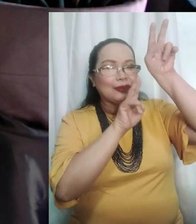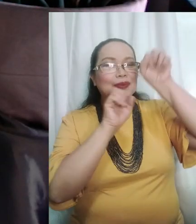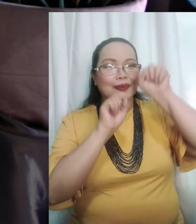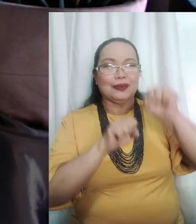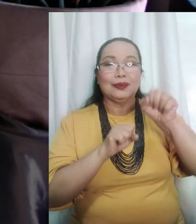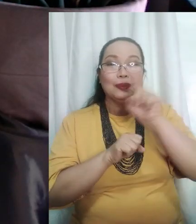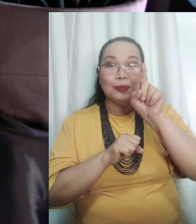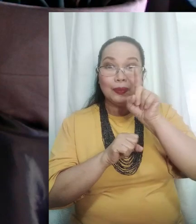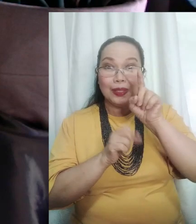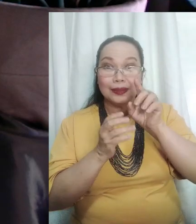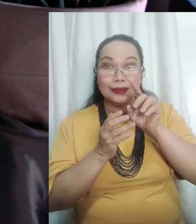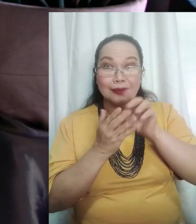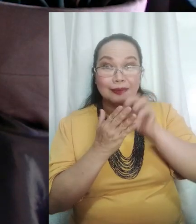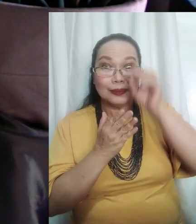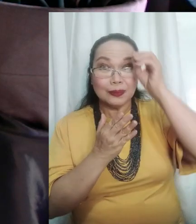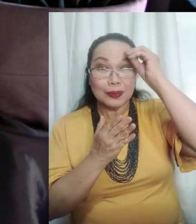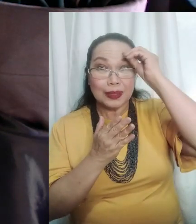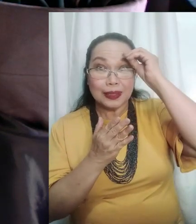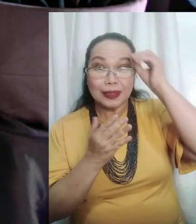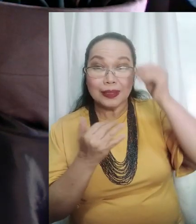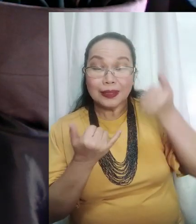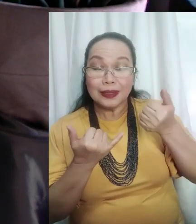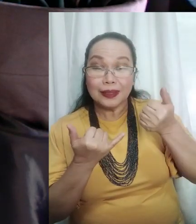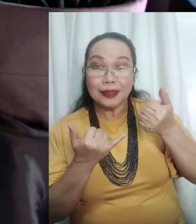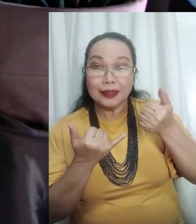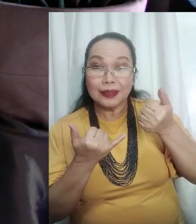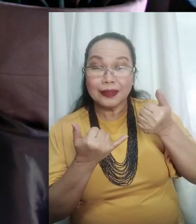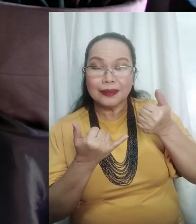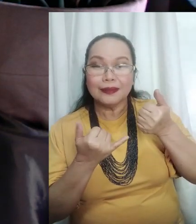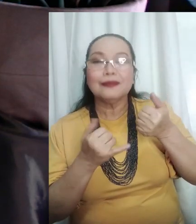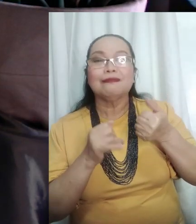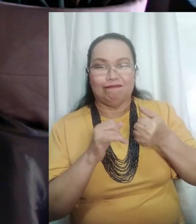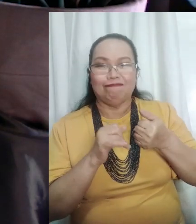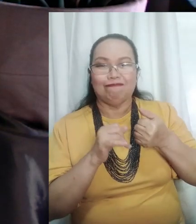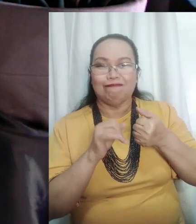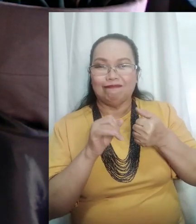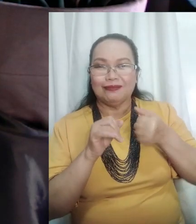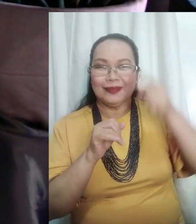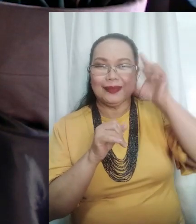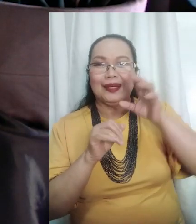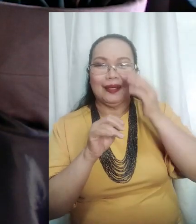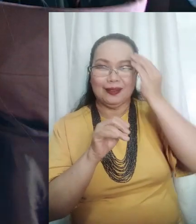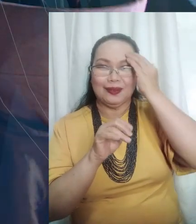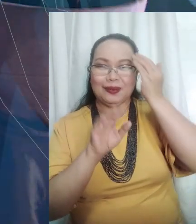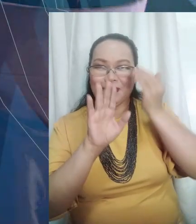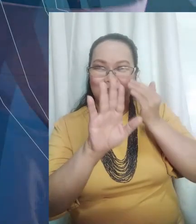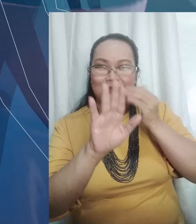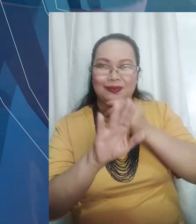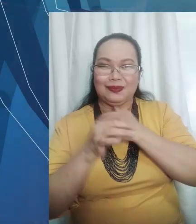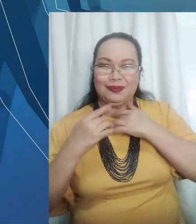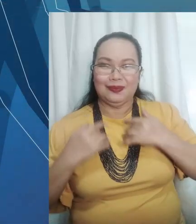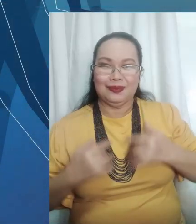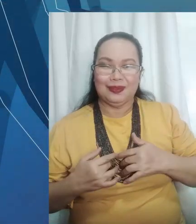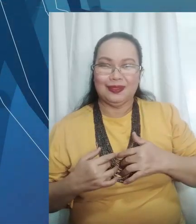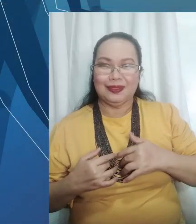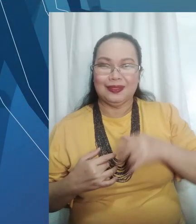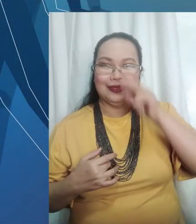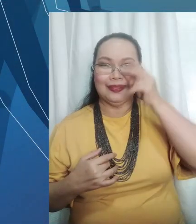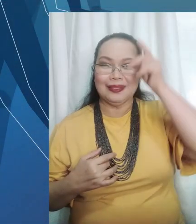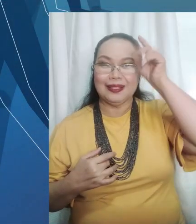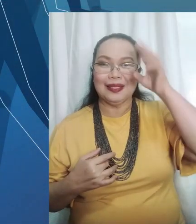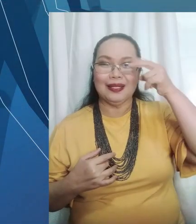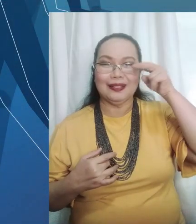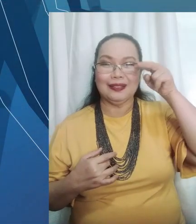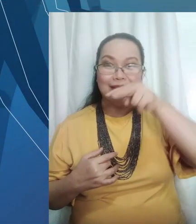on this episode? Okay, beloved, God knows your heart. He can see if